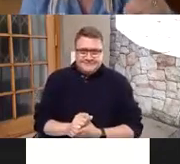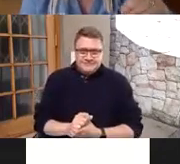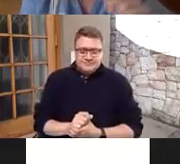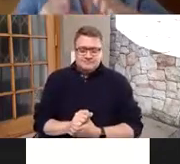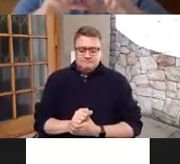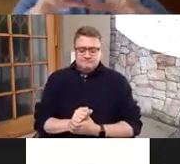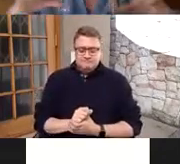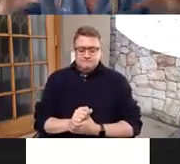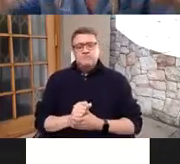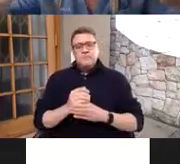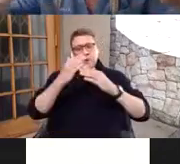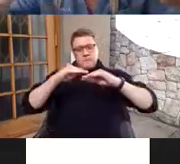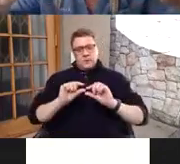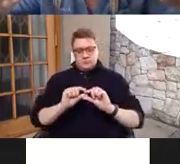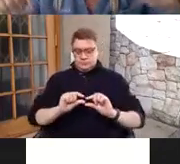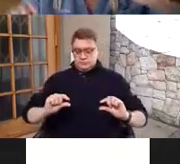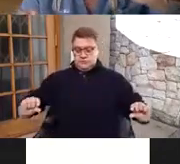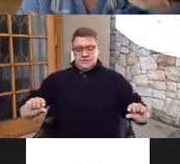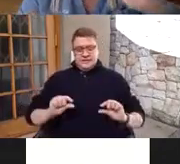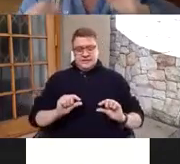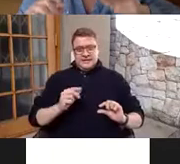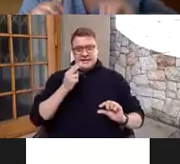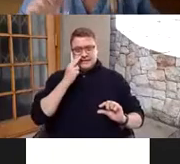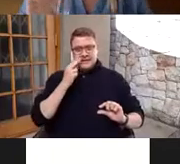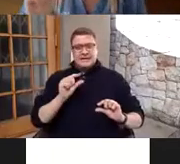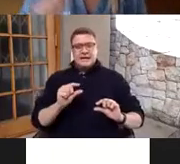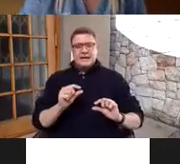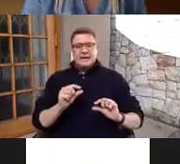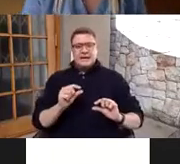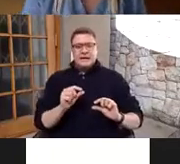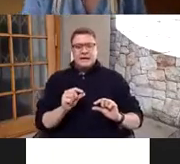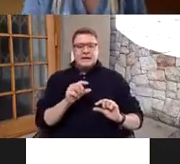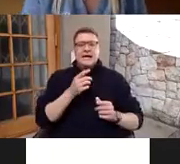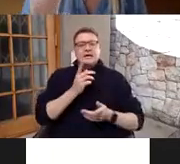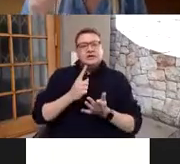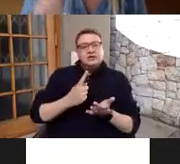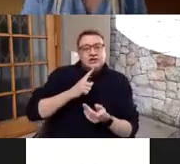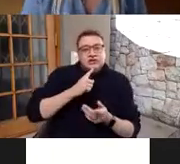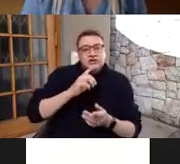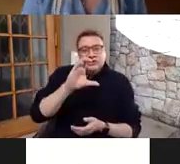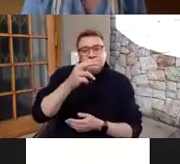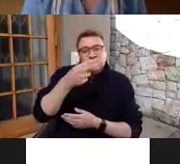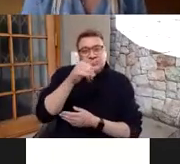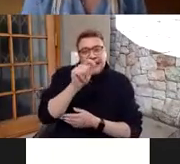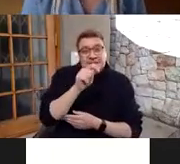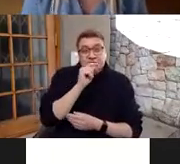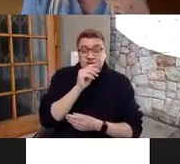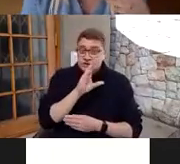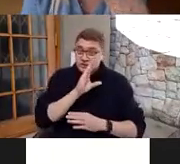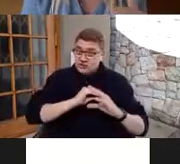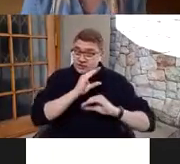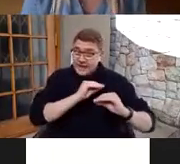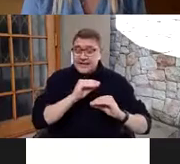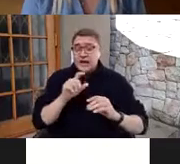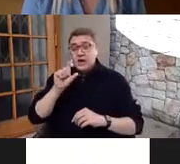of your screen, you'll see the bar that'll say chat, raise hand, and Q&A. If you click on the Q&A section, please pop